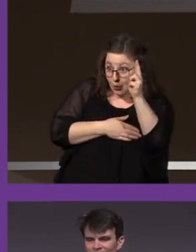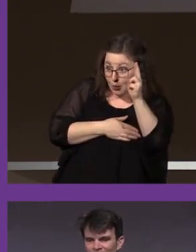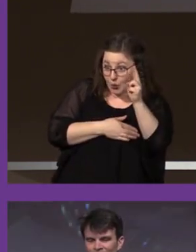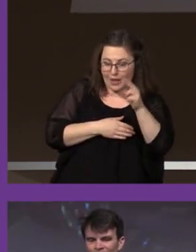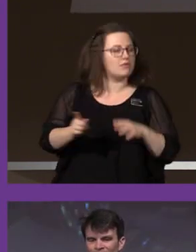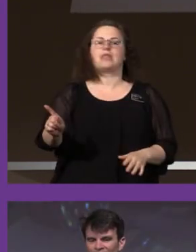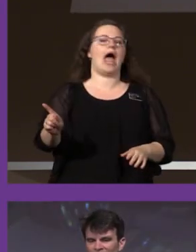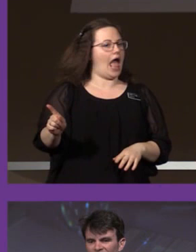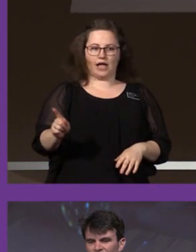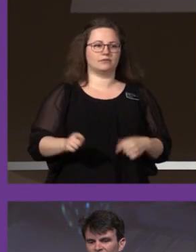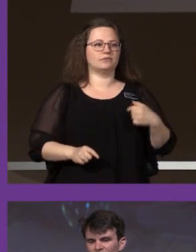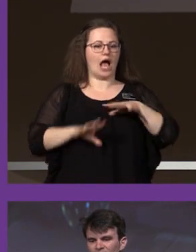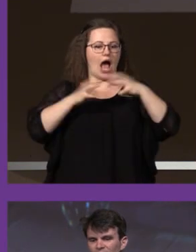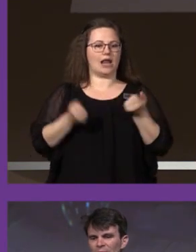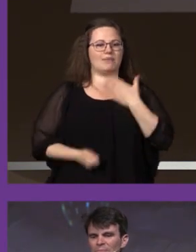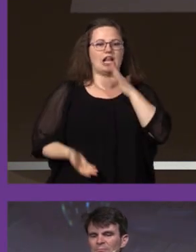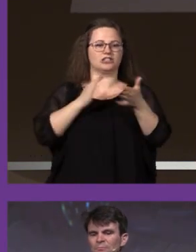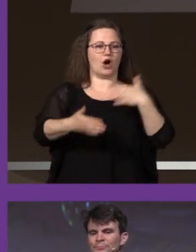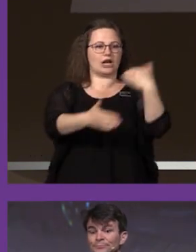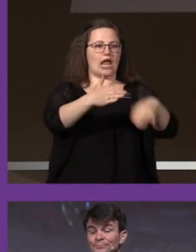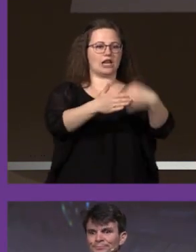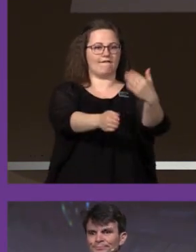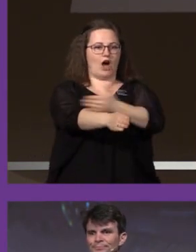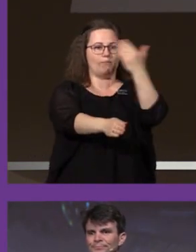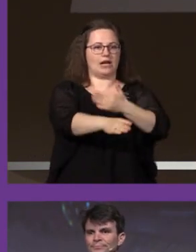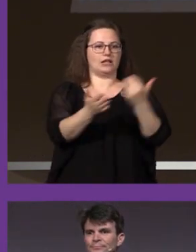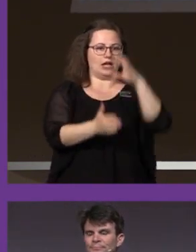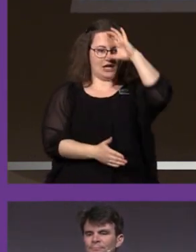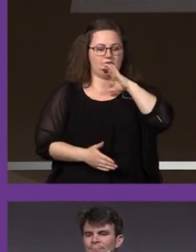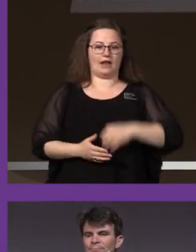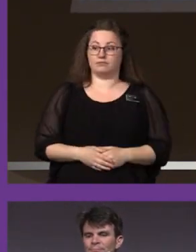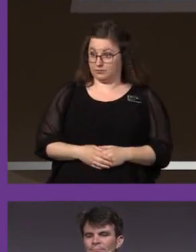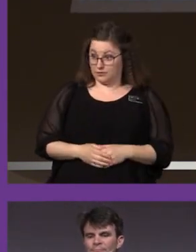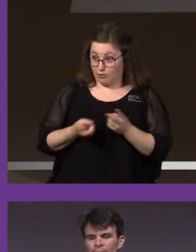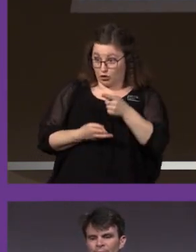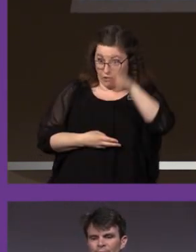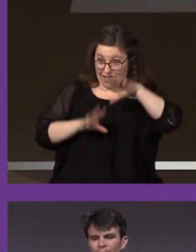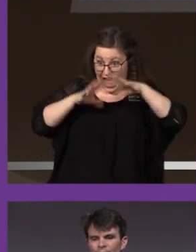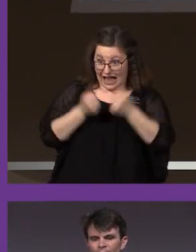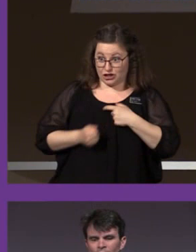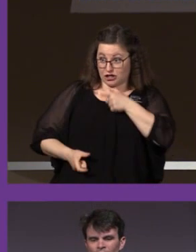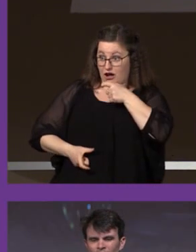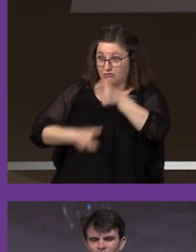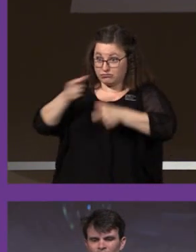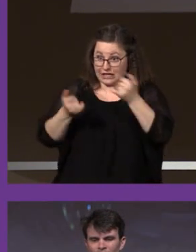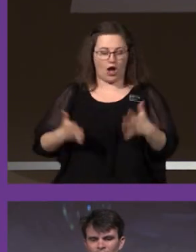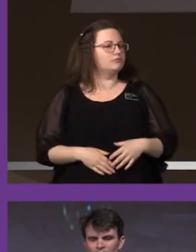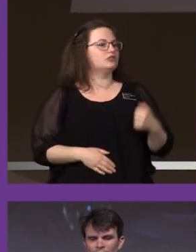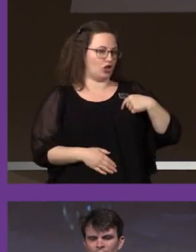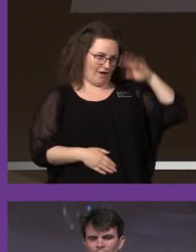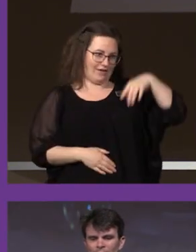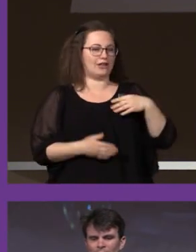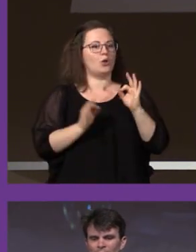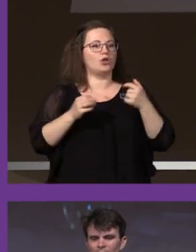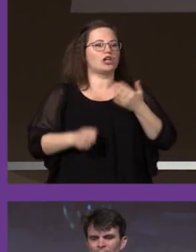it back to me? No, all my responses are pre-programmed for tonight. So you know everything I'm going to say tonight? Well, I know